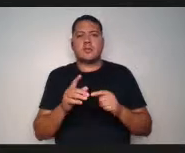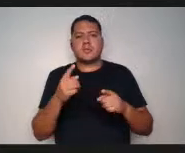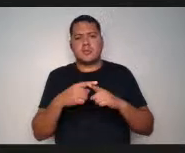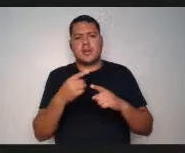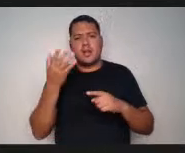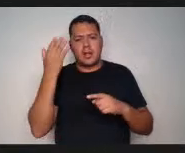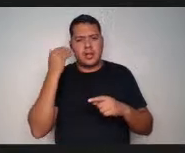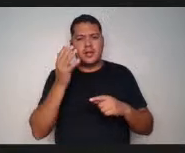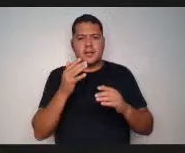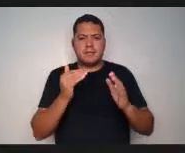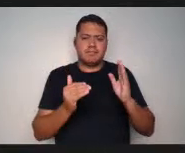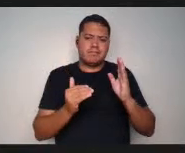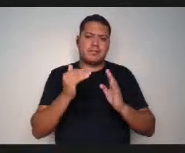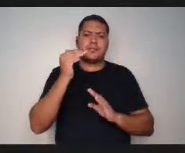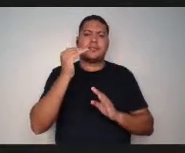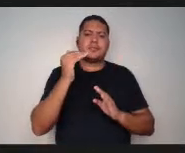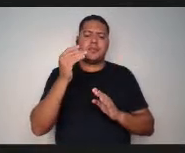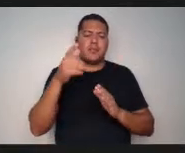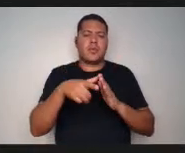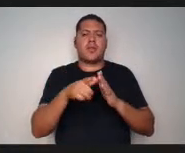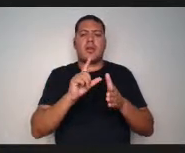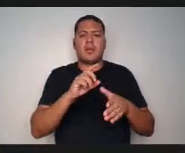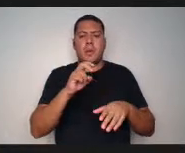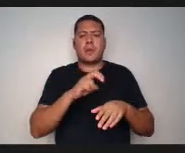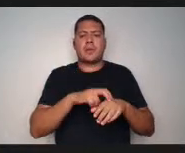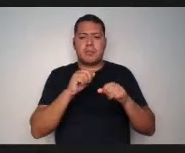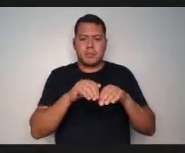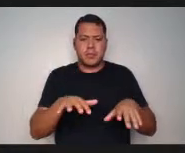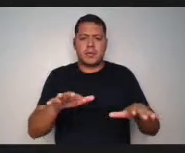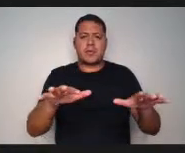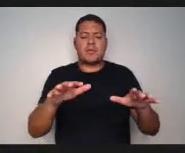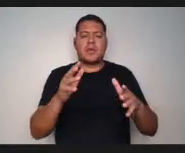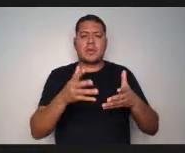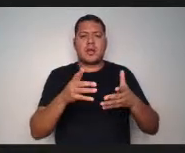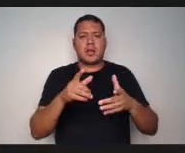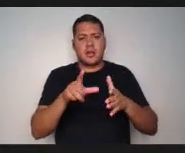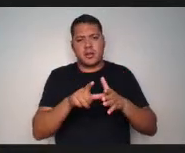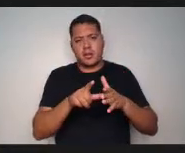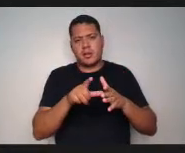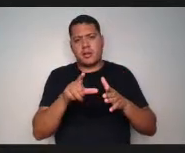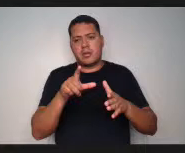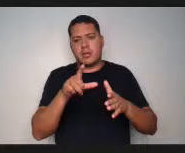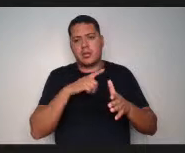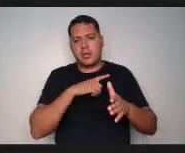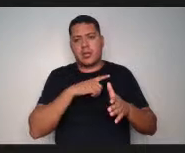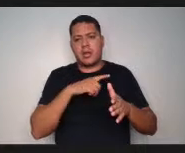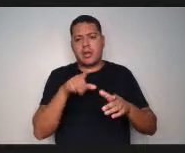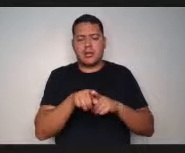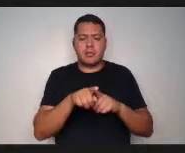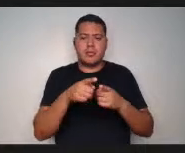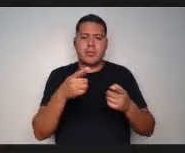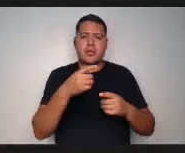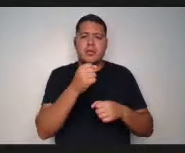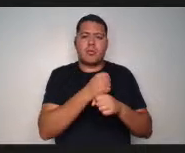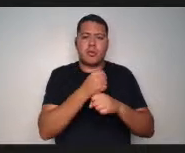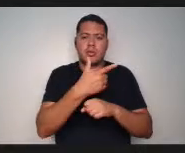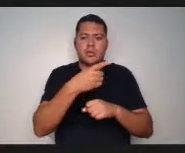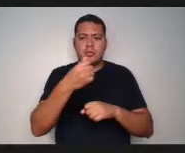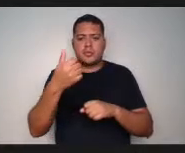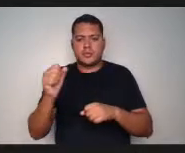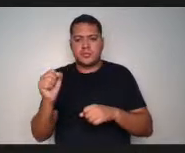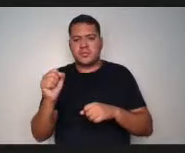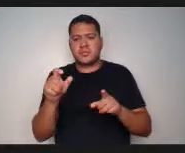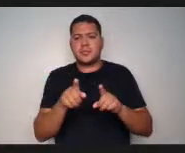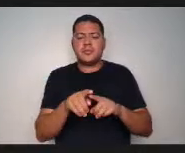overdoses. The World Health Organization reported that mental health and substance abuse services have